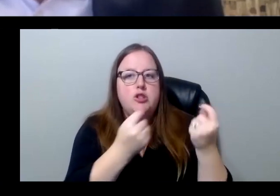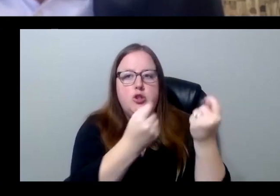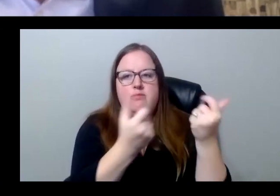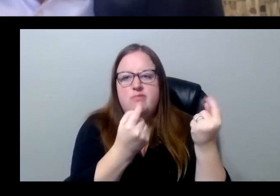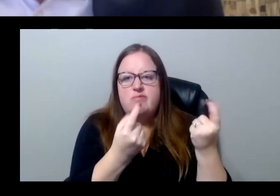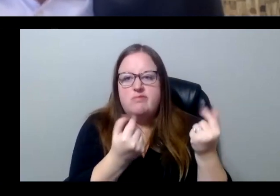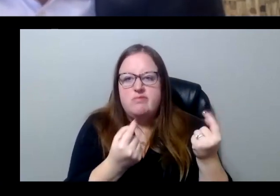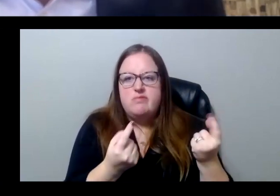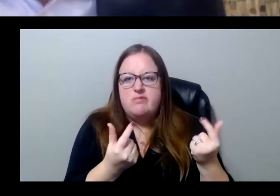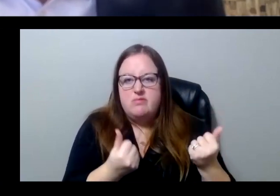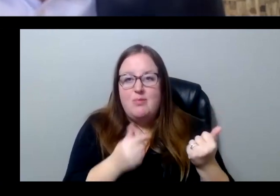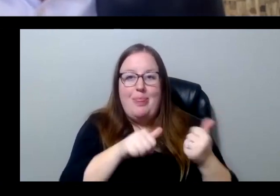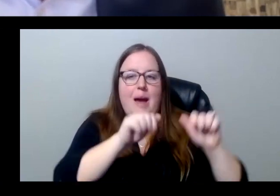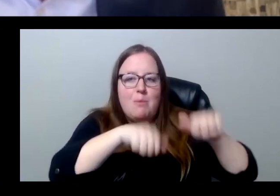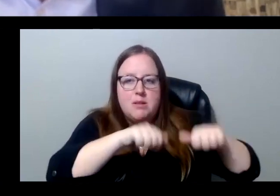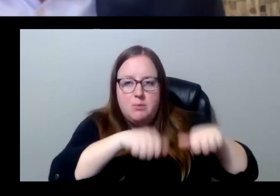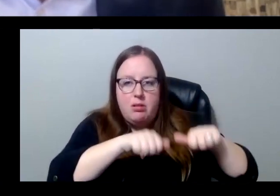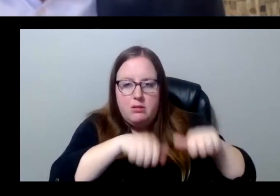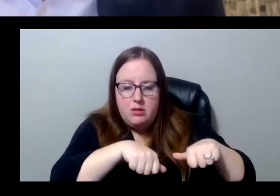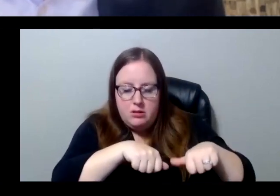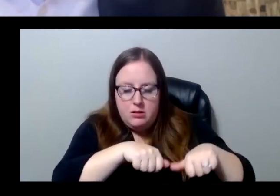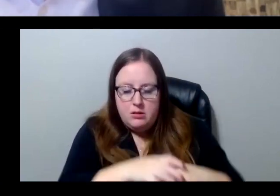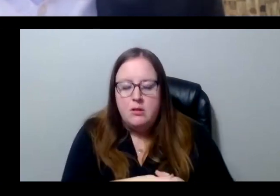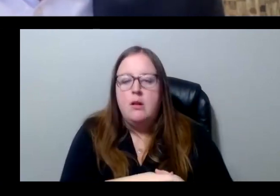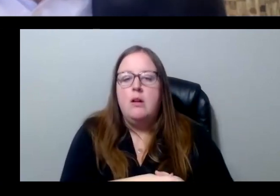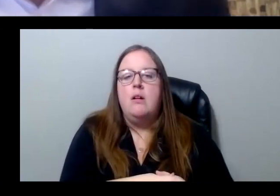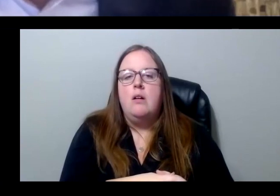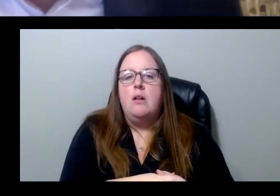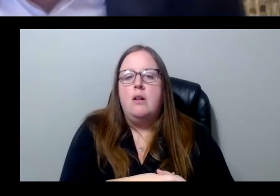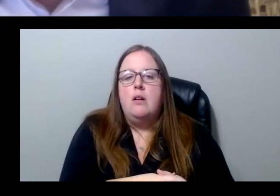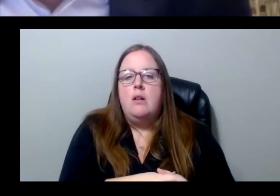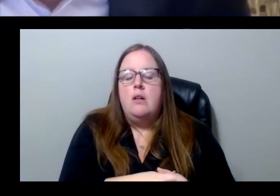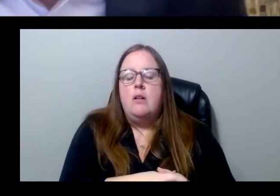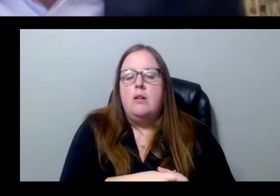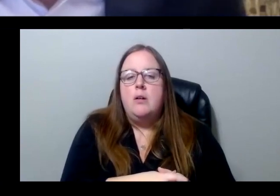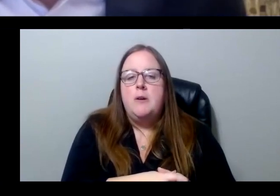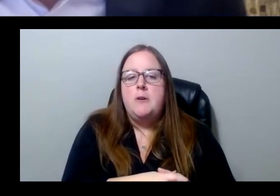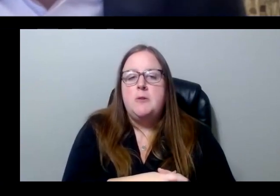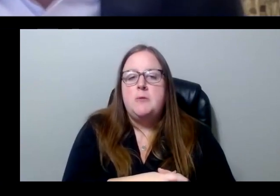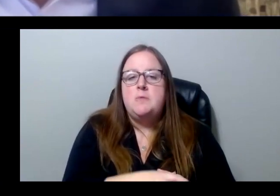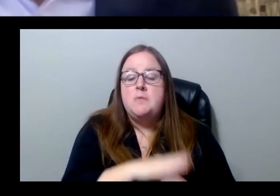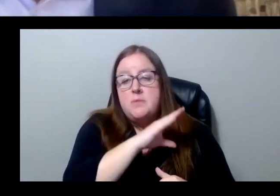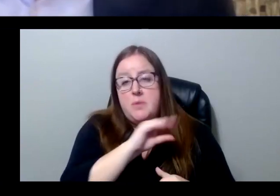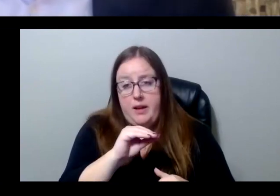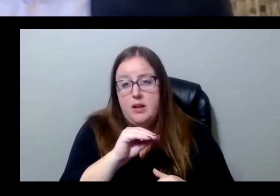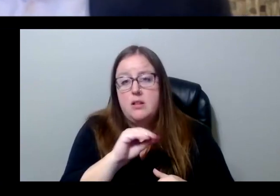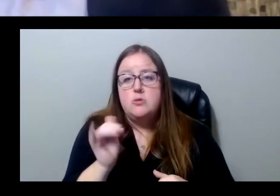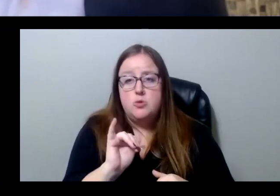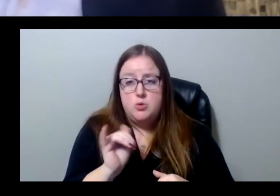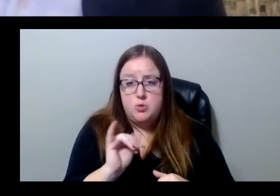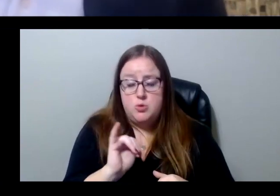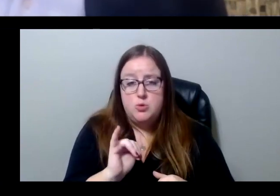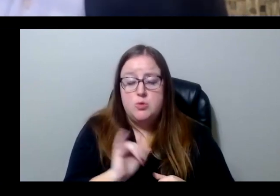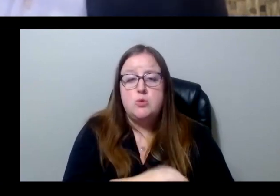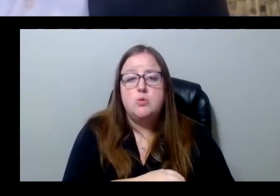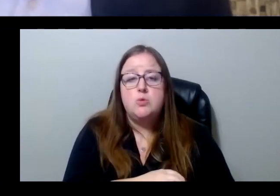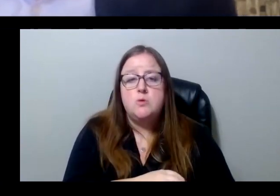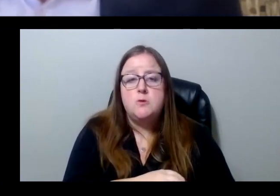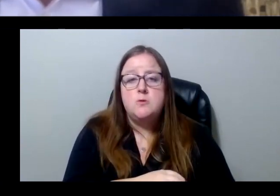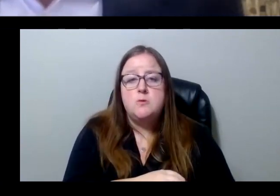for quite a bit of restrictions, demonization of migrants and immigrants. And